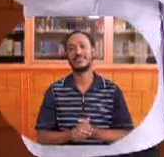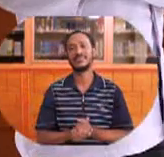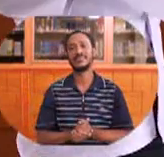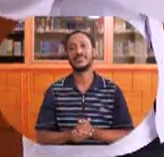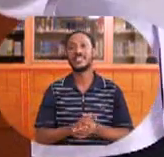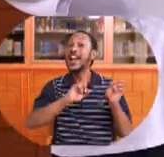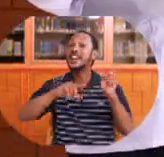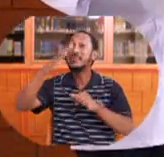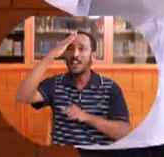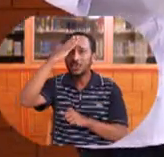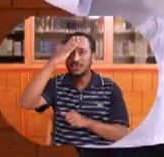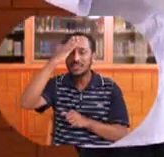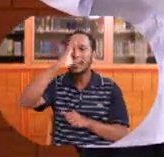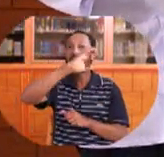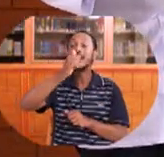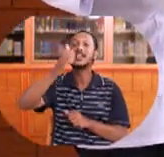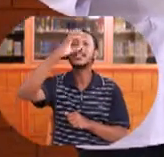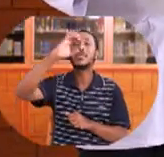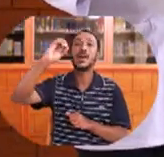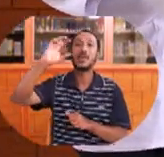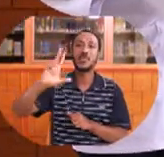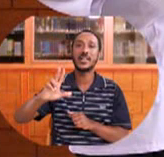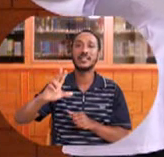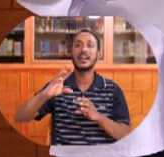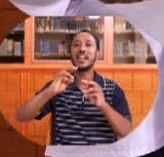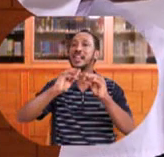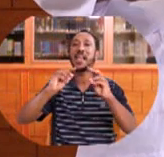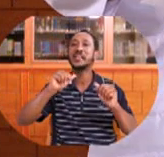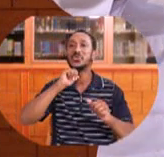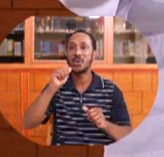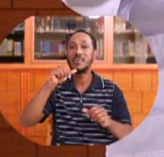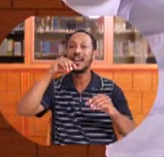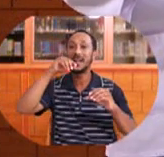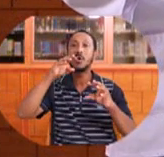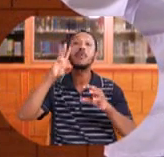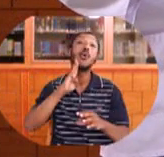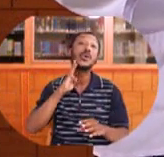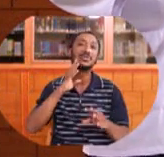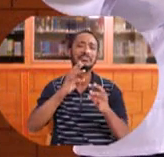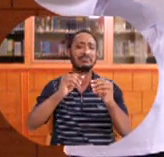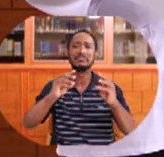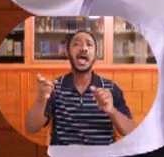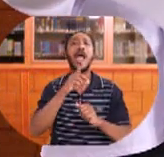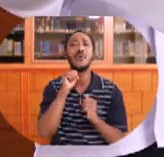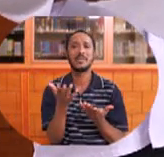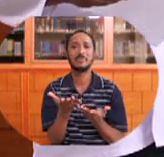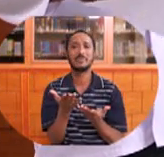know, calcium carbonate is insoluble in water, and